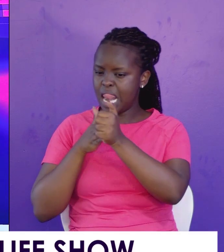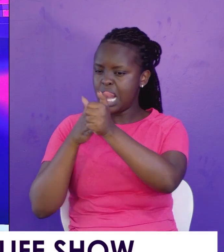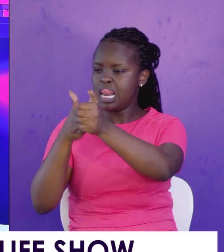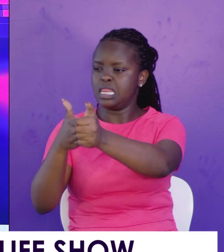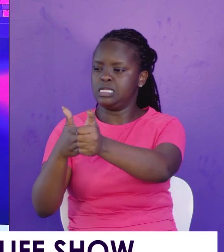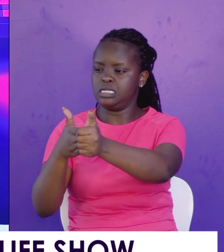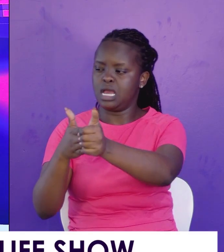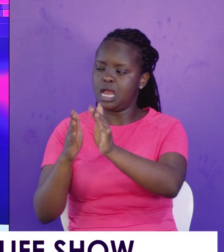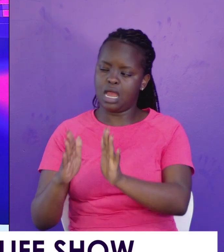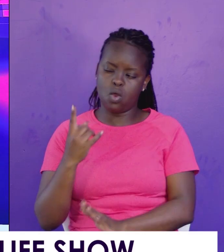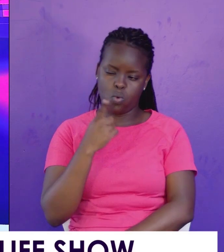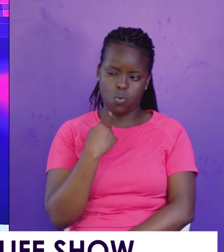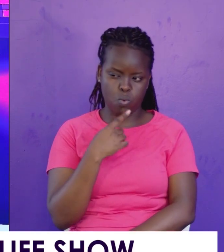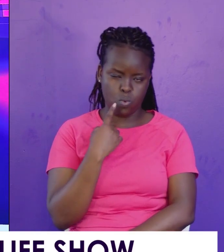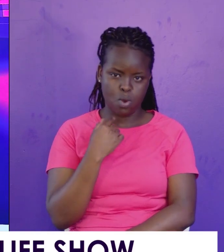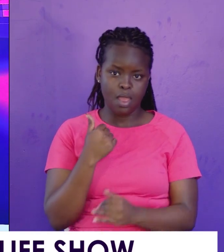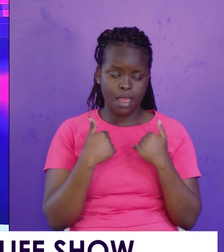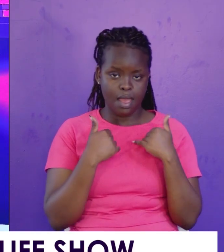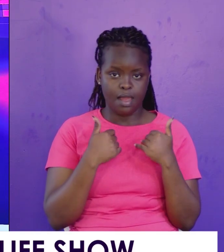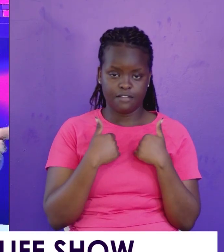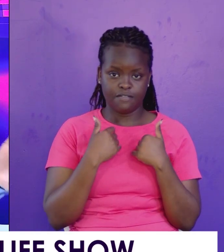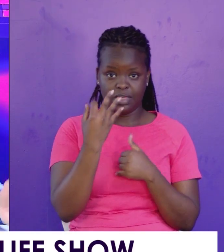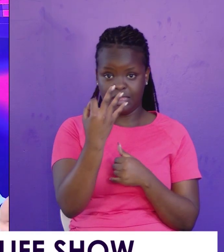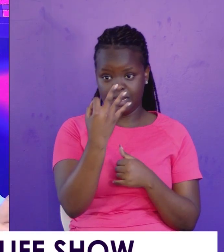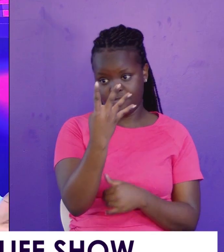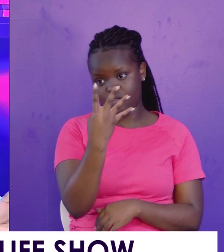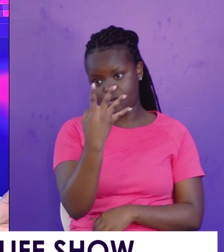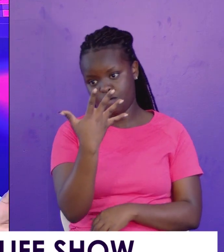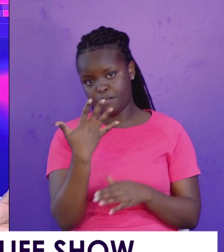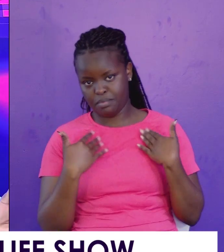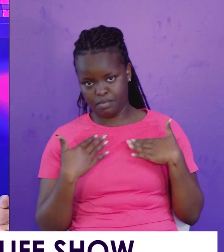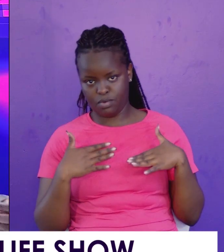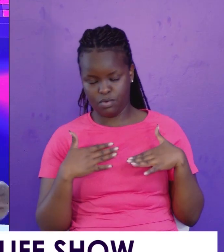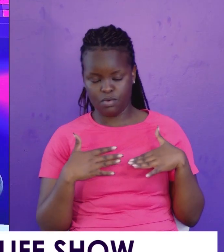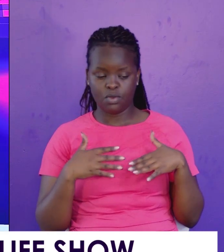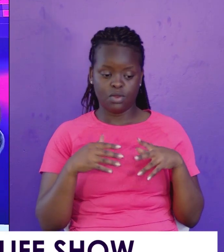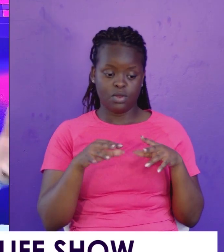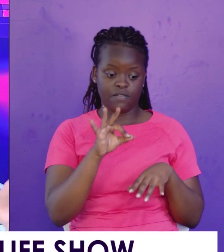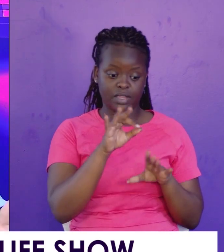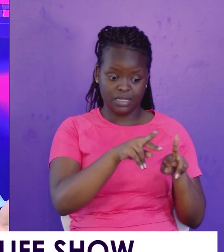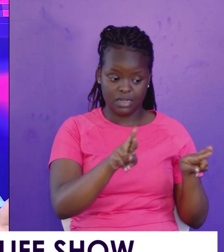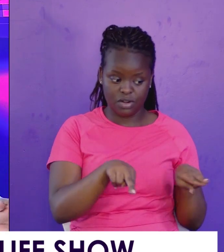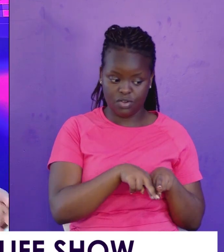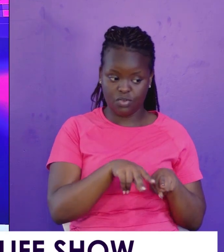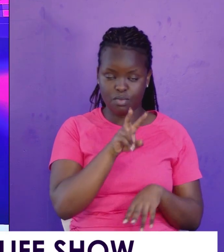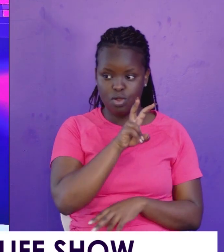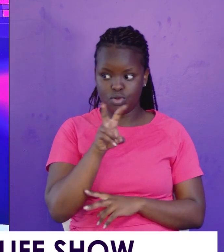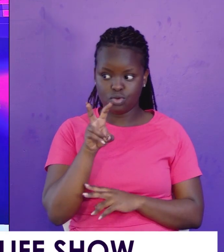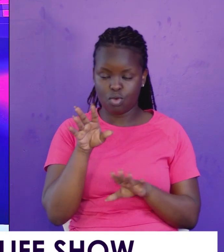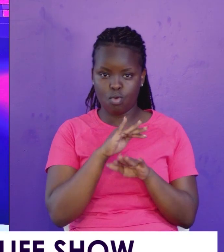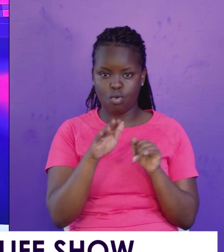speak. Okay. There is 3-4 people you may find in a room that look like